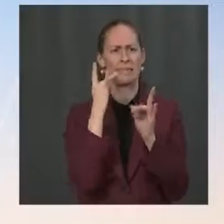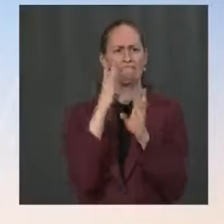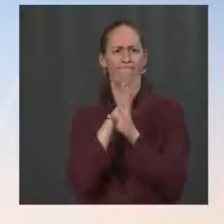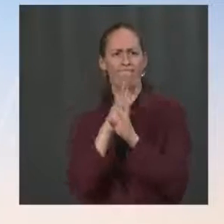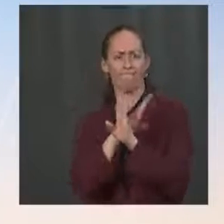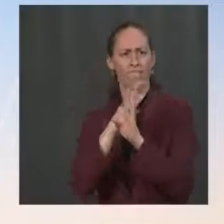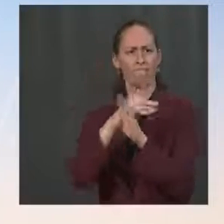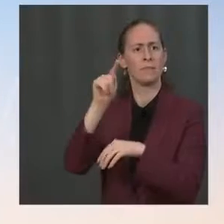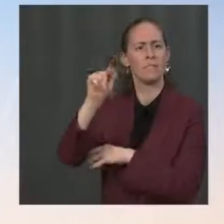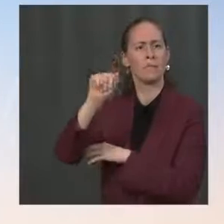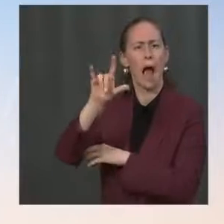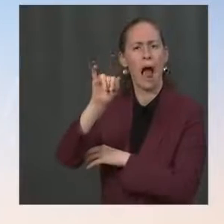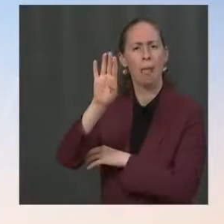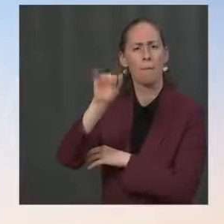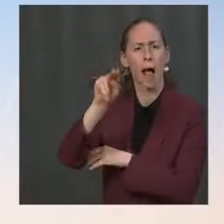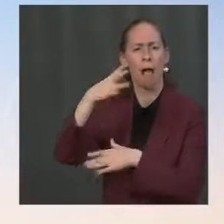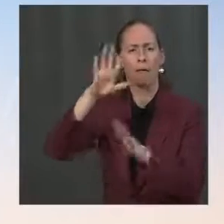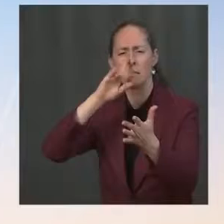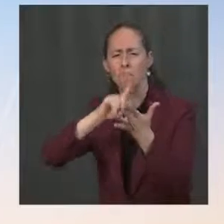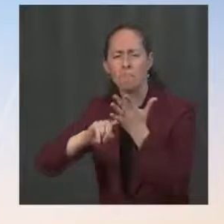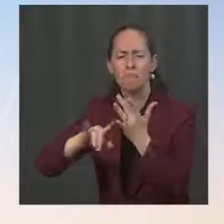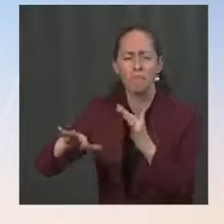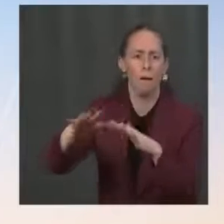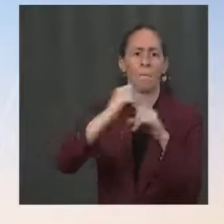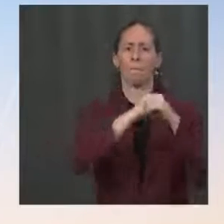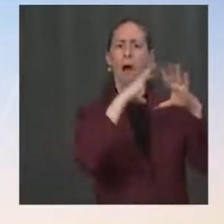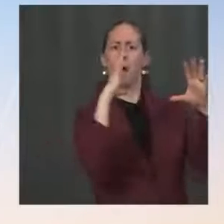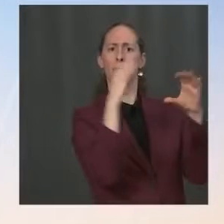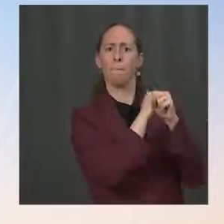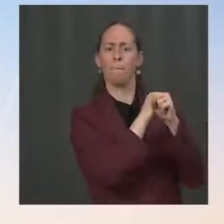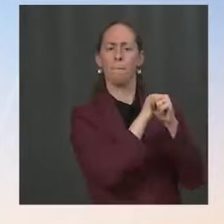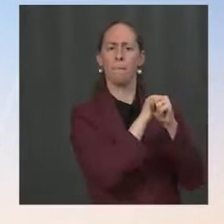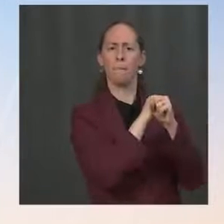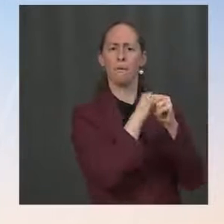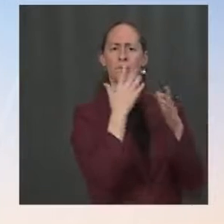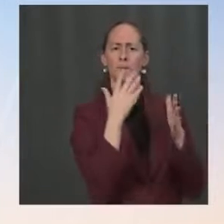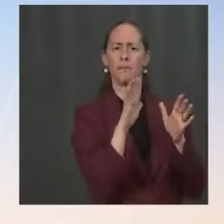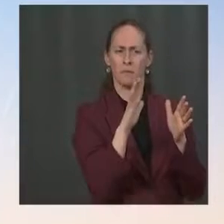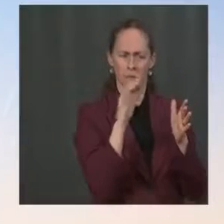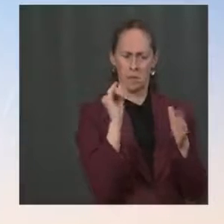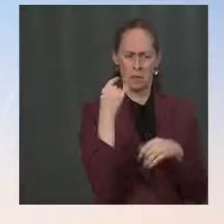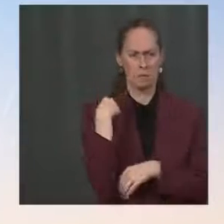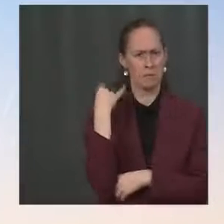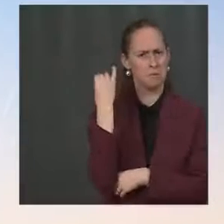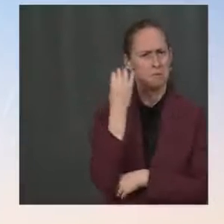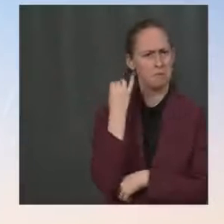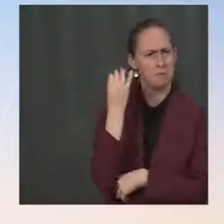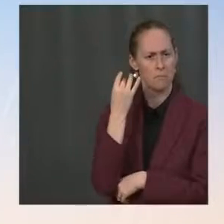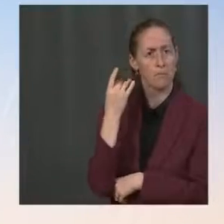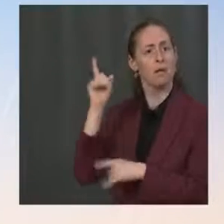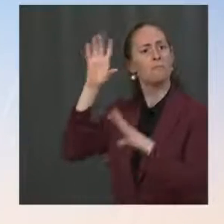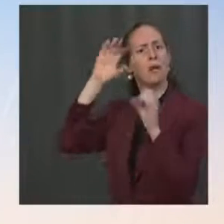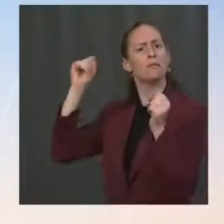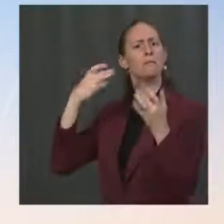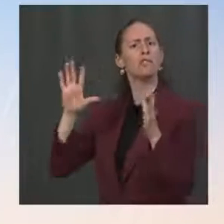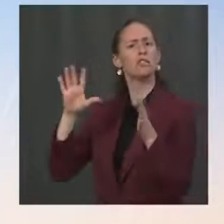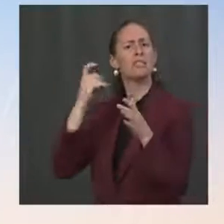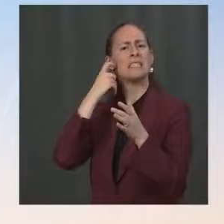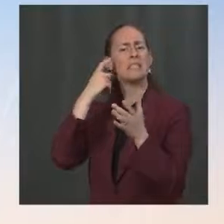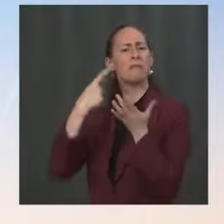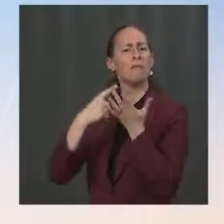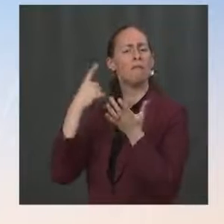remarks, to get American citizens and Afghan allies out if that is what we're working